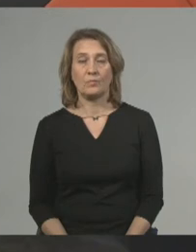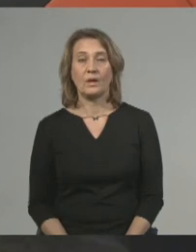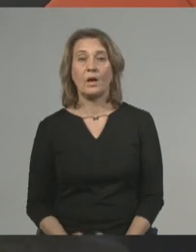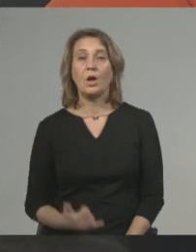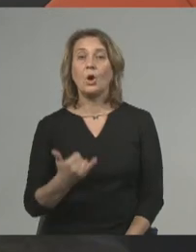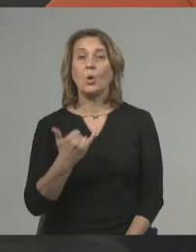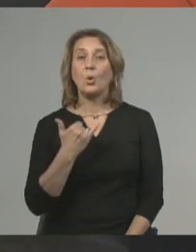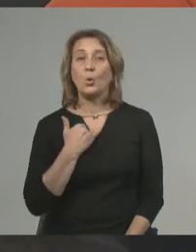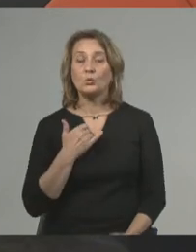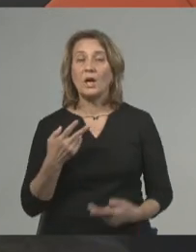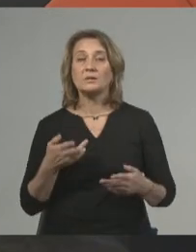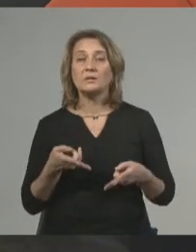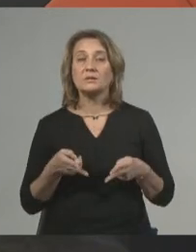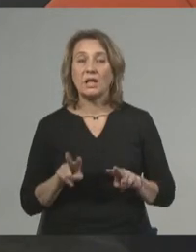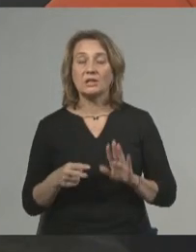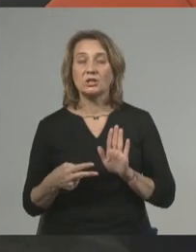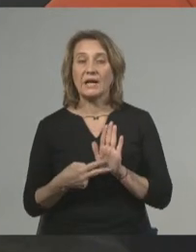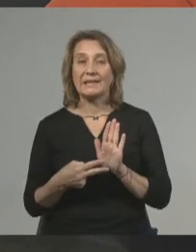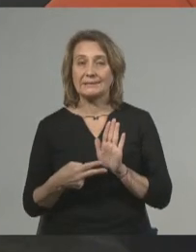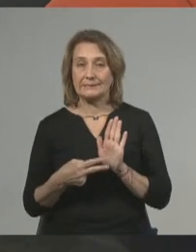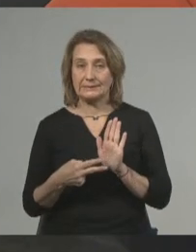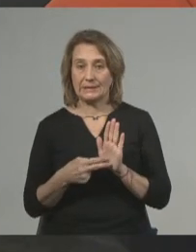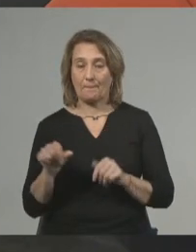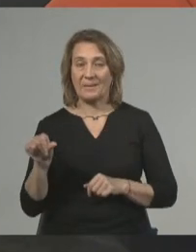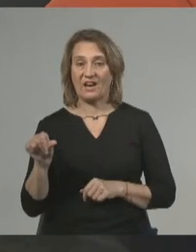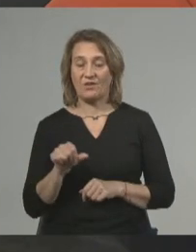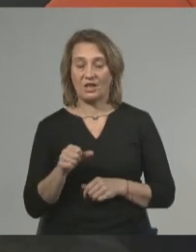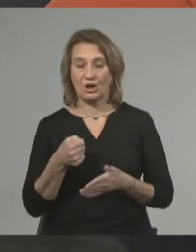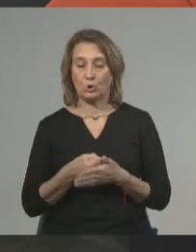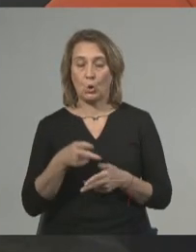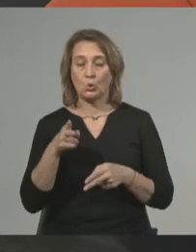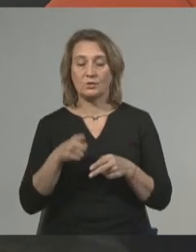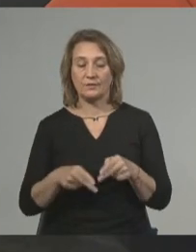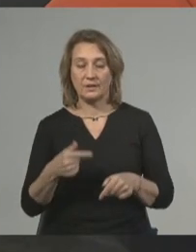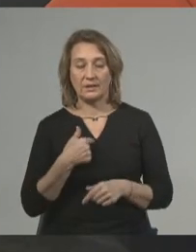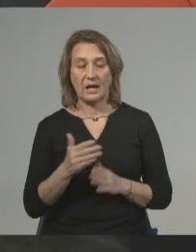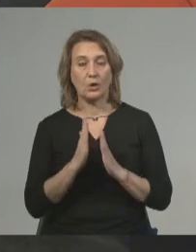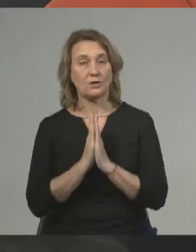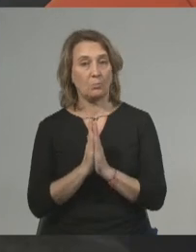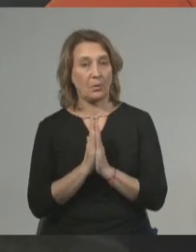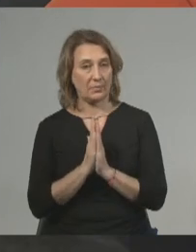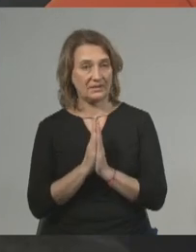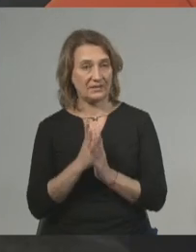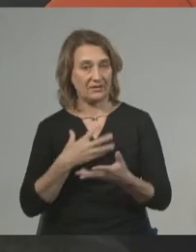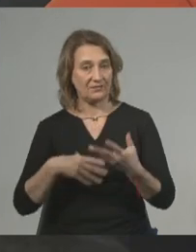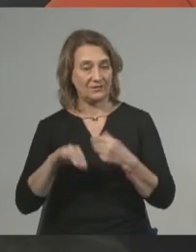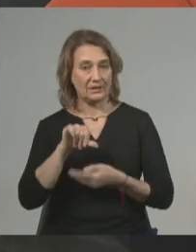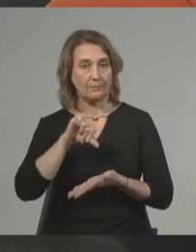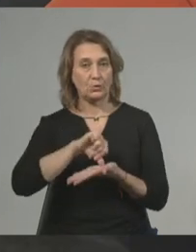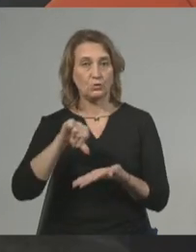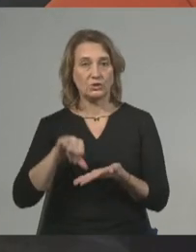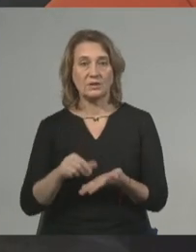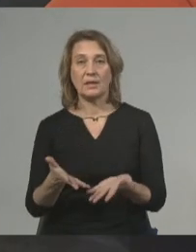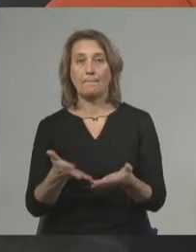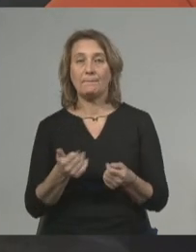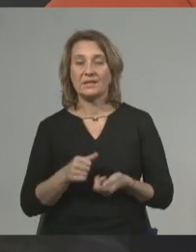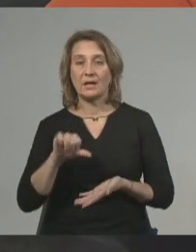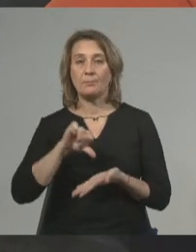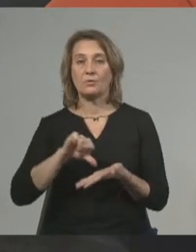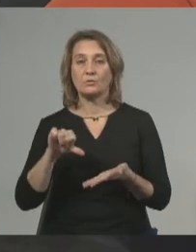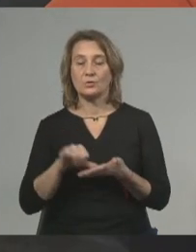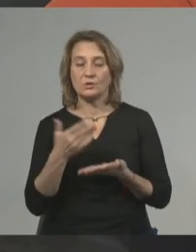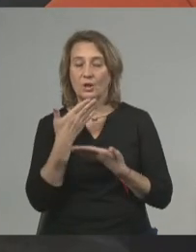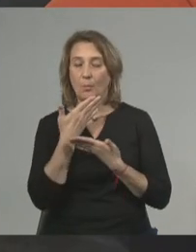from being over so i would like to ask all our participants to take part in this final round